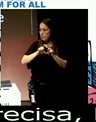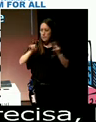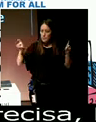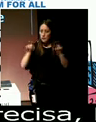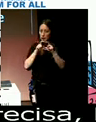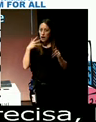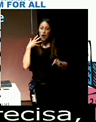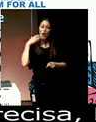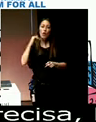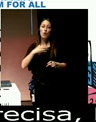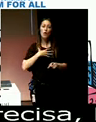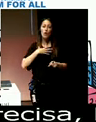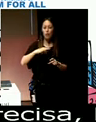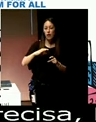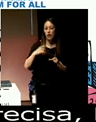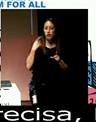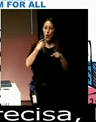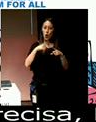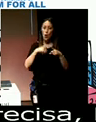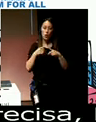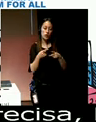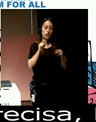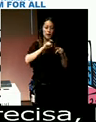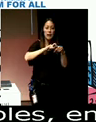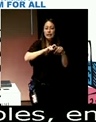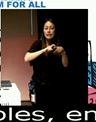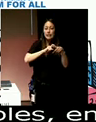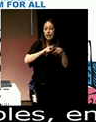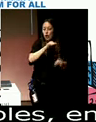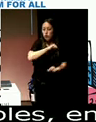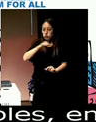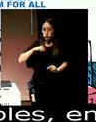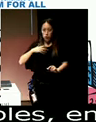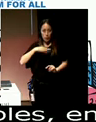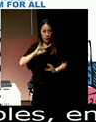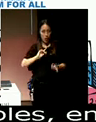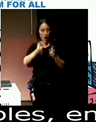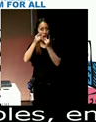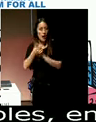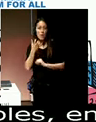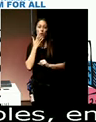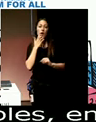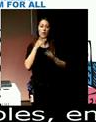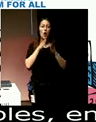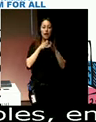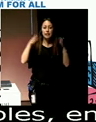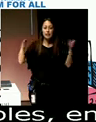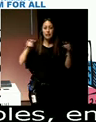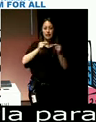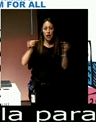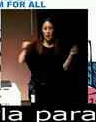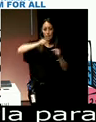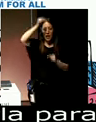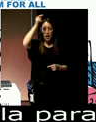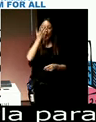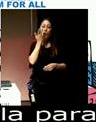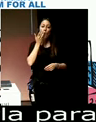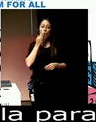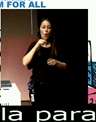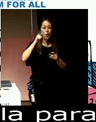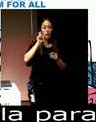For example, you can change the size and the color of the text. And the white